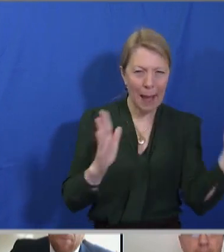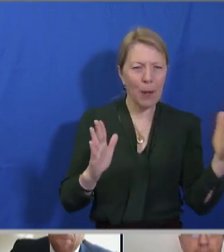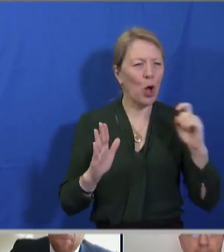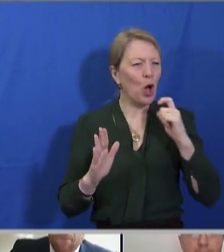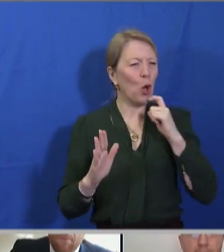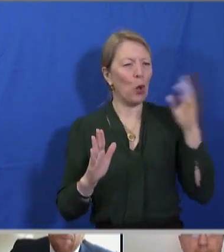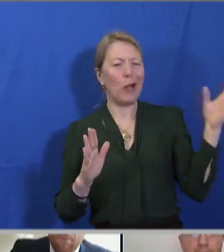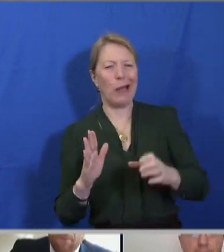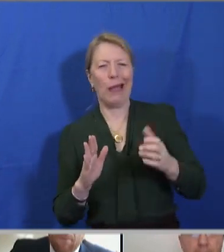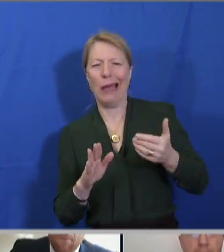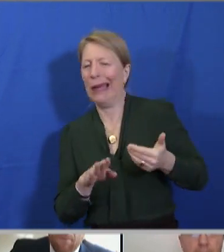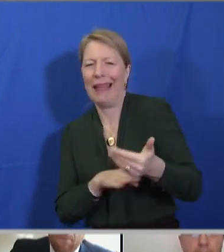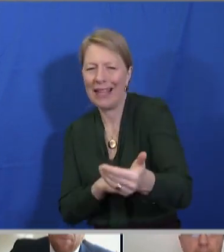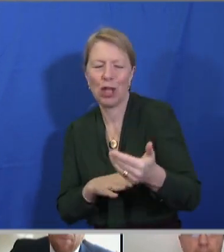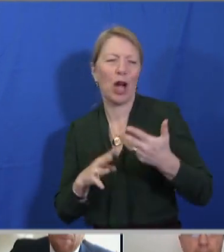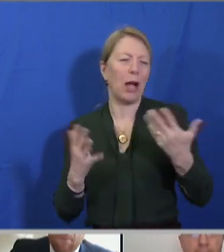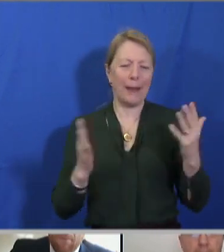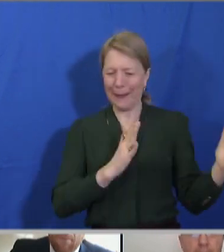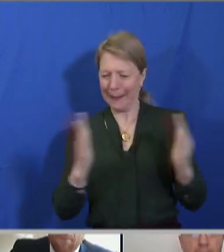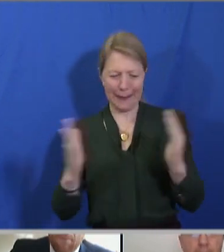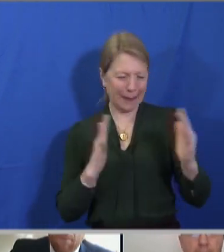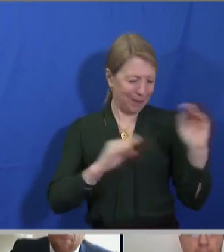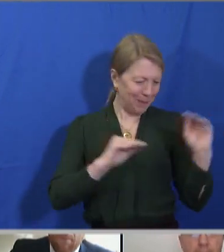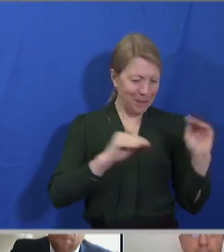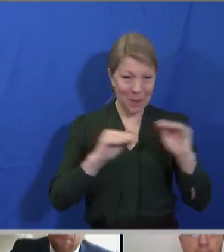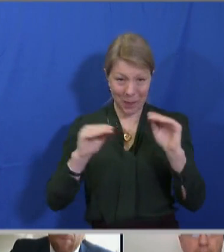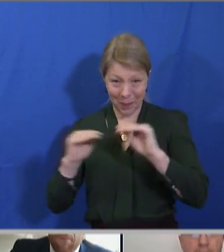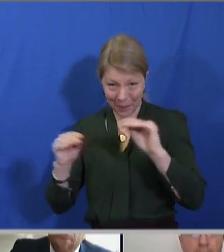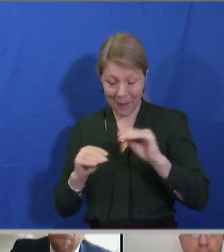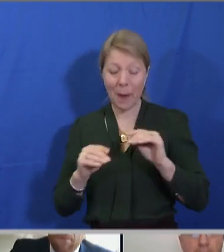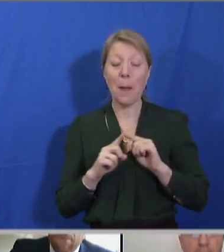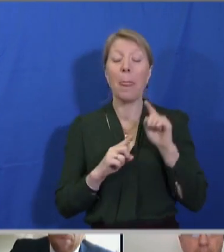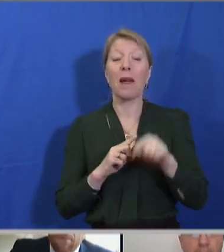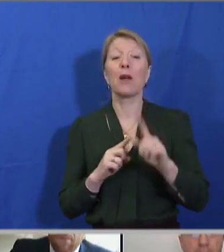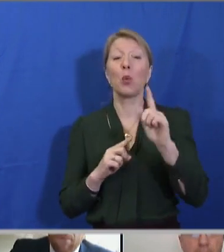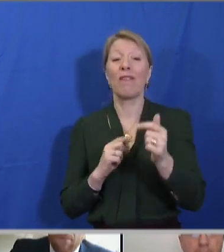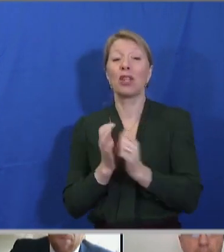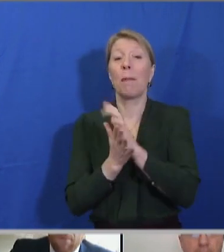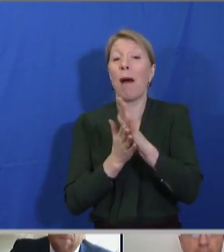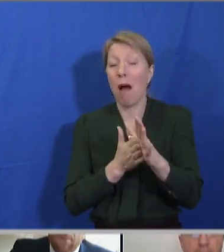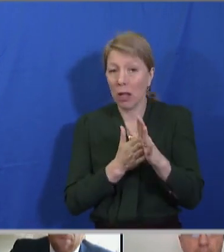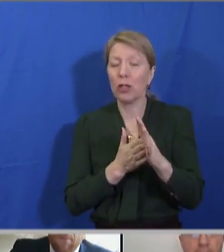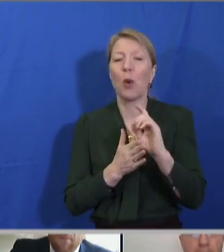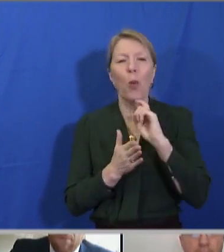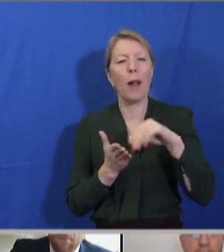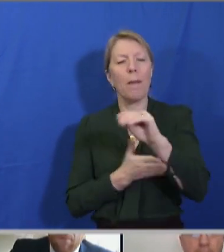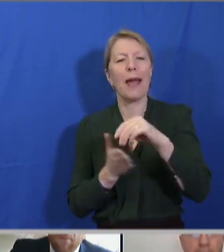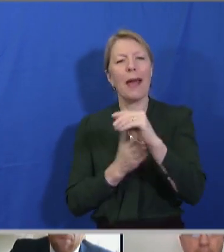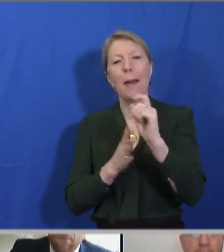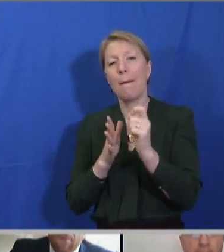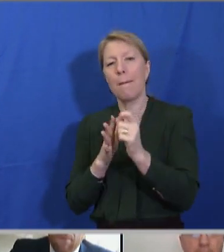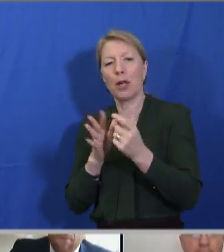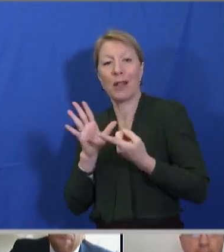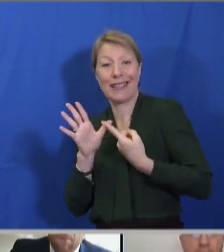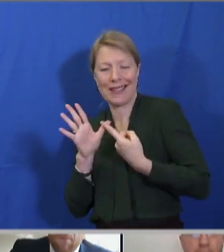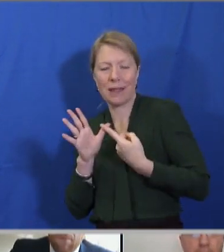The next stage of this then will be launched on the 21st of March, which will be in terms of payments to personal assistants, Independent Living Fund